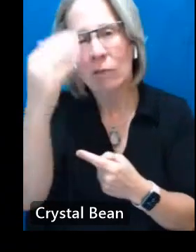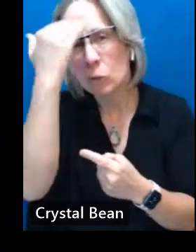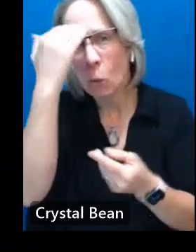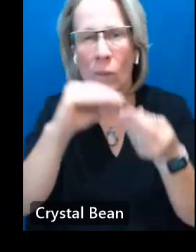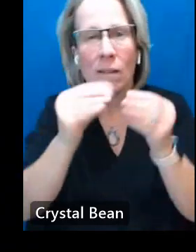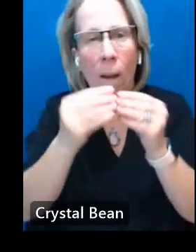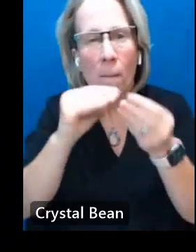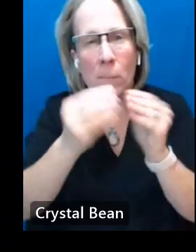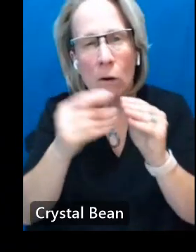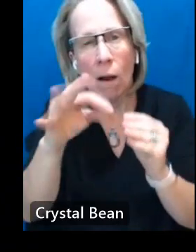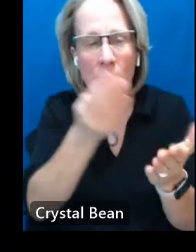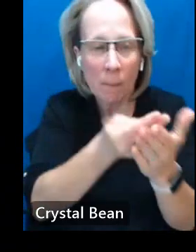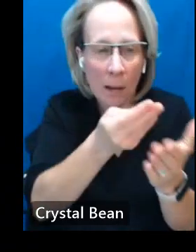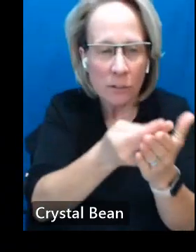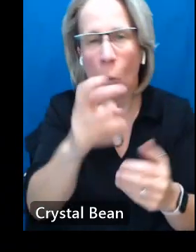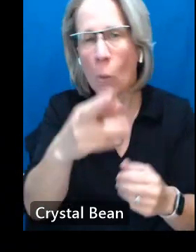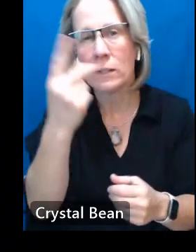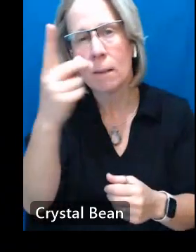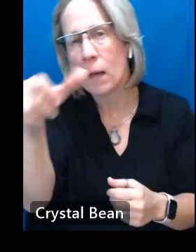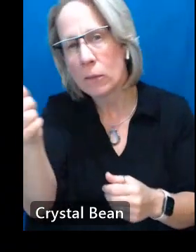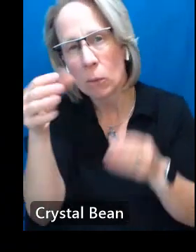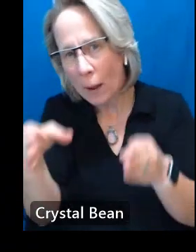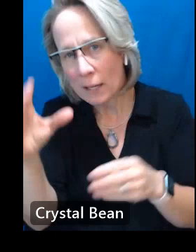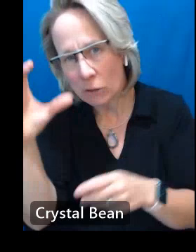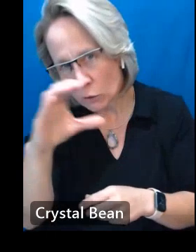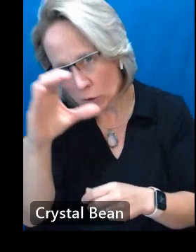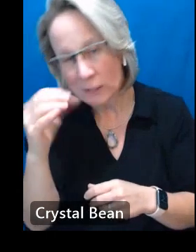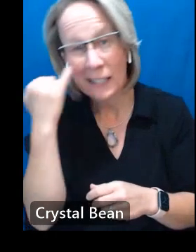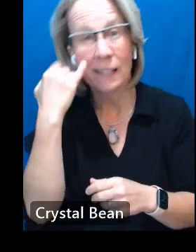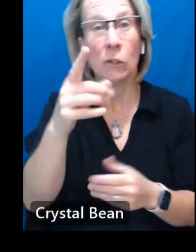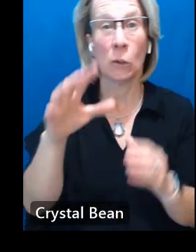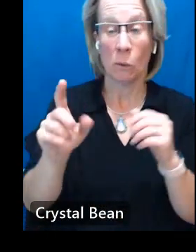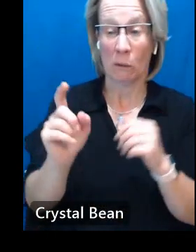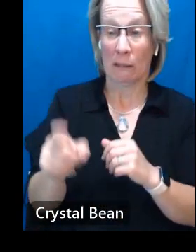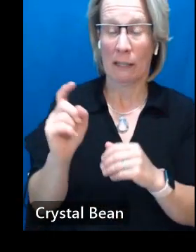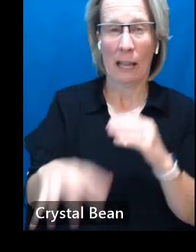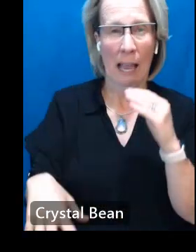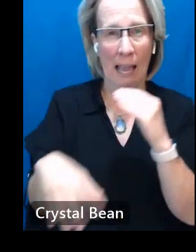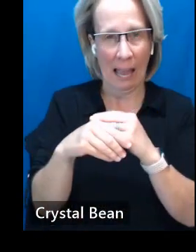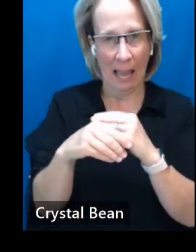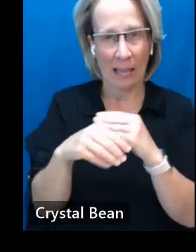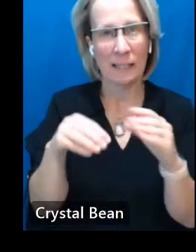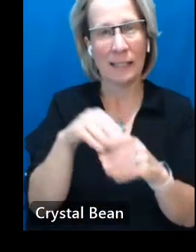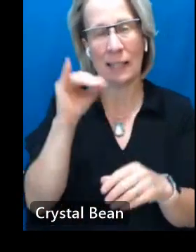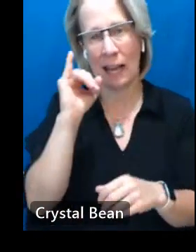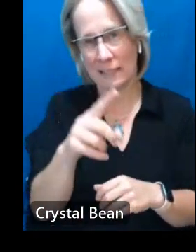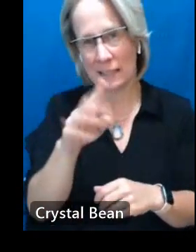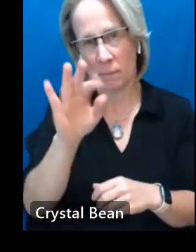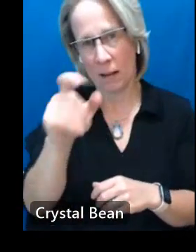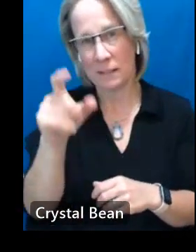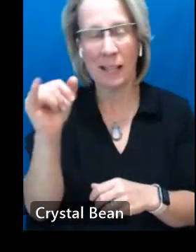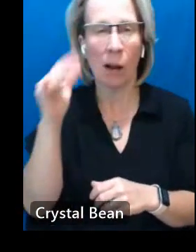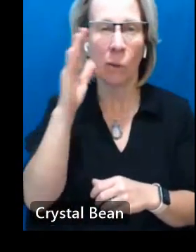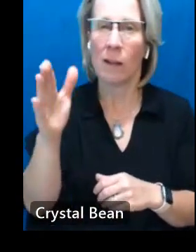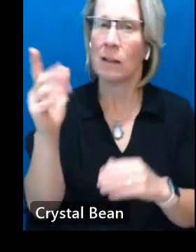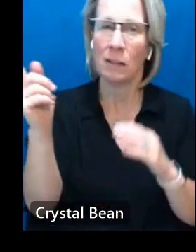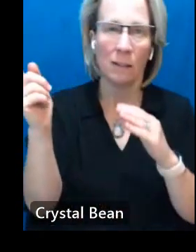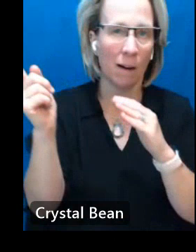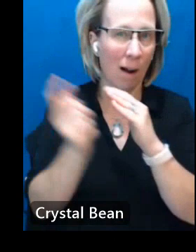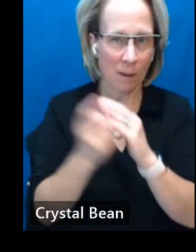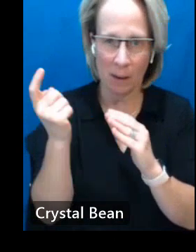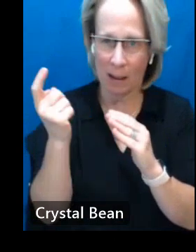okay? So if you click Add, if Next is in the journal ID box, that will auto-generate a number for the journal ID. We're